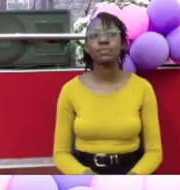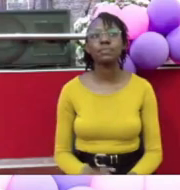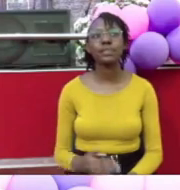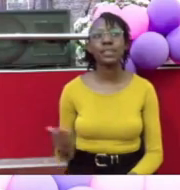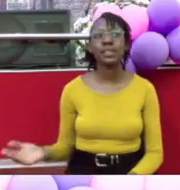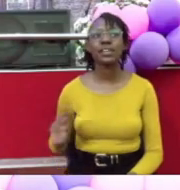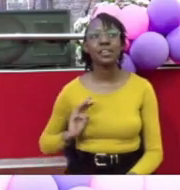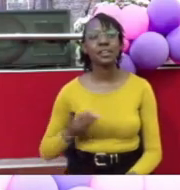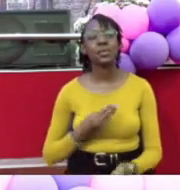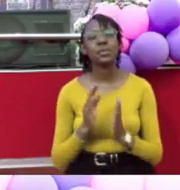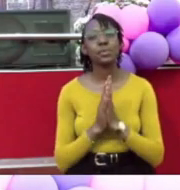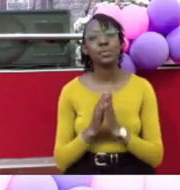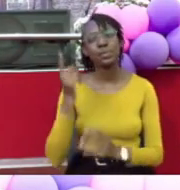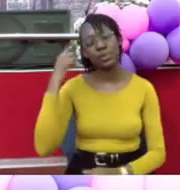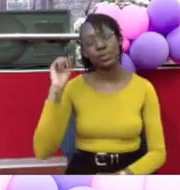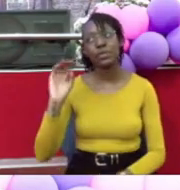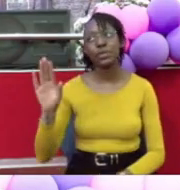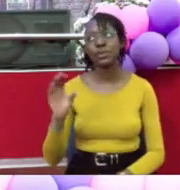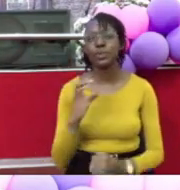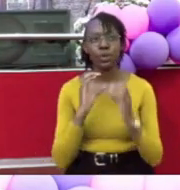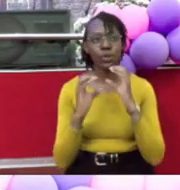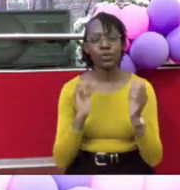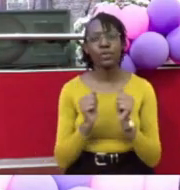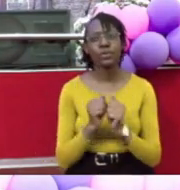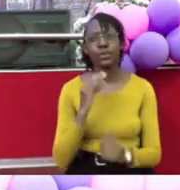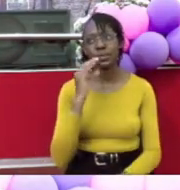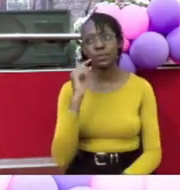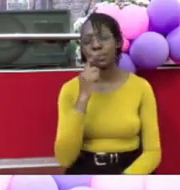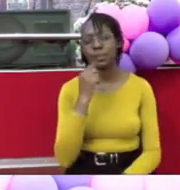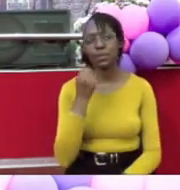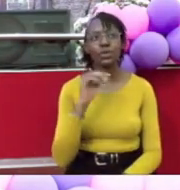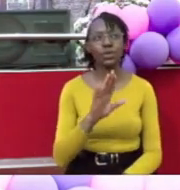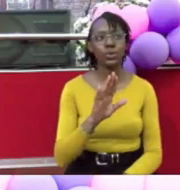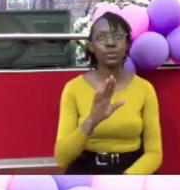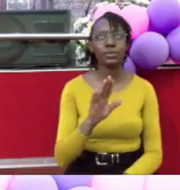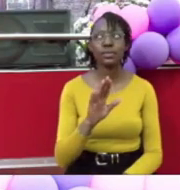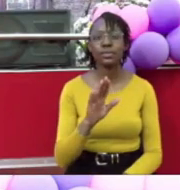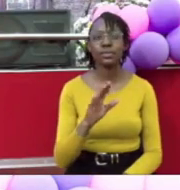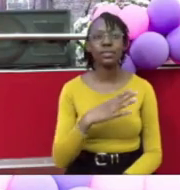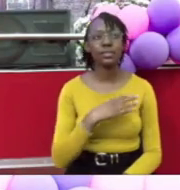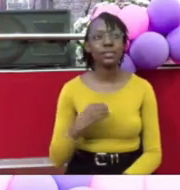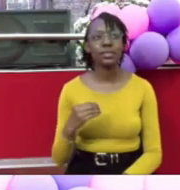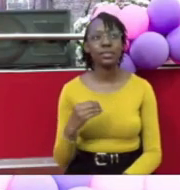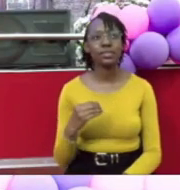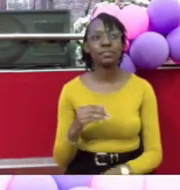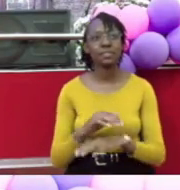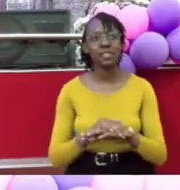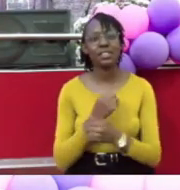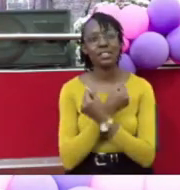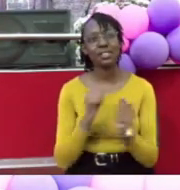hapa mbele. You confess with your mouth. Utakiri na kinywa chako. Na kuamini moyoni mwako. Na